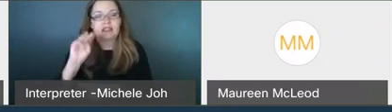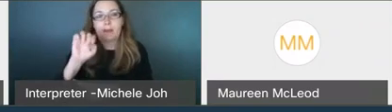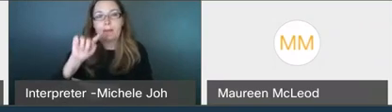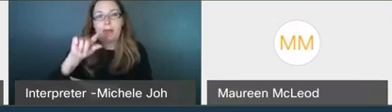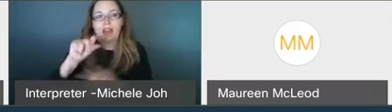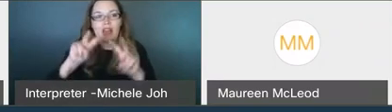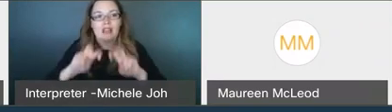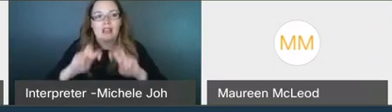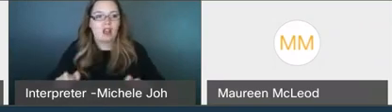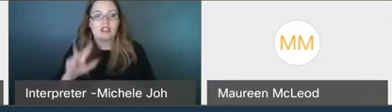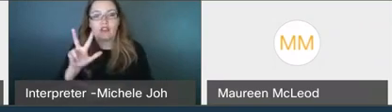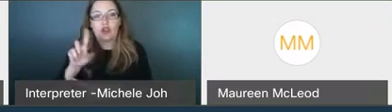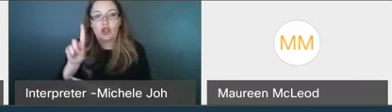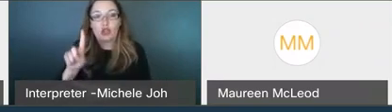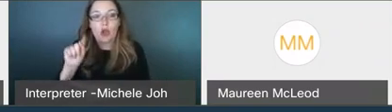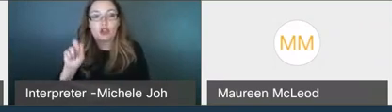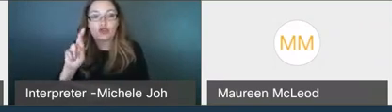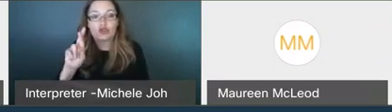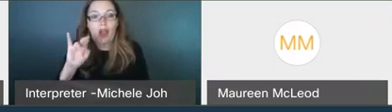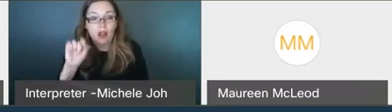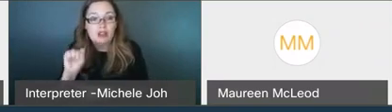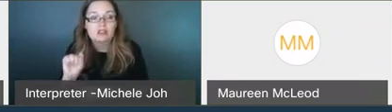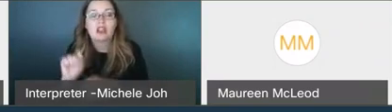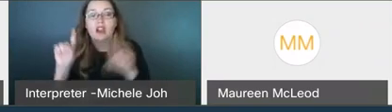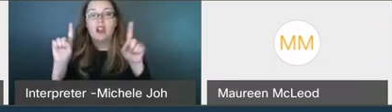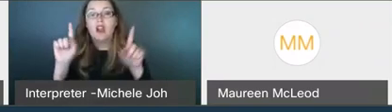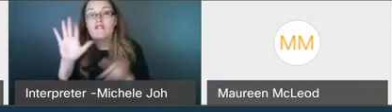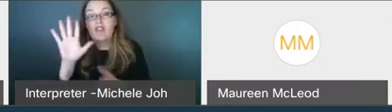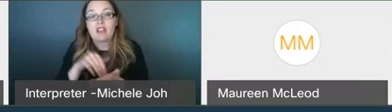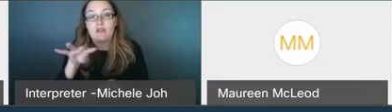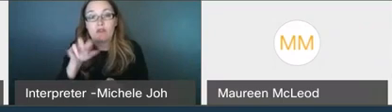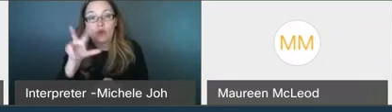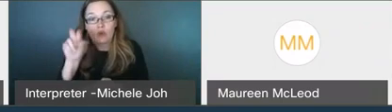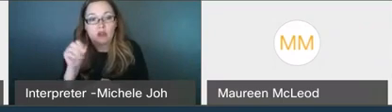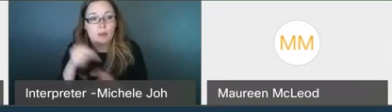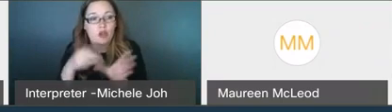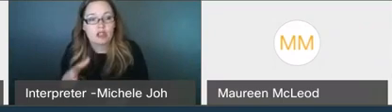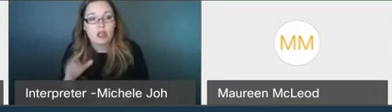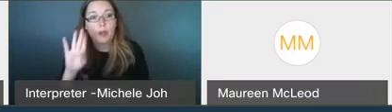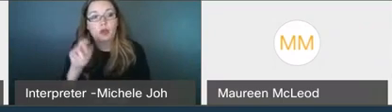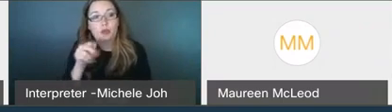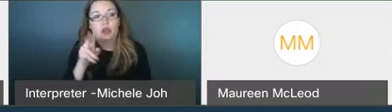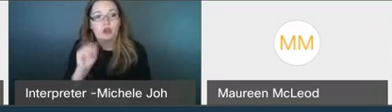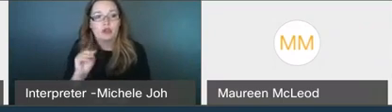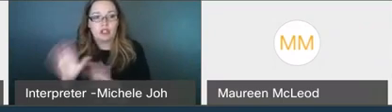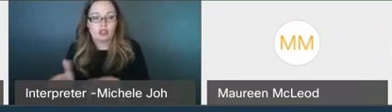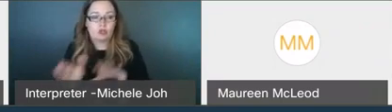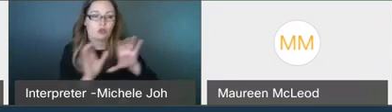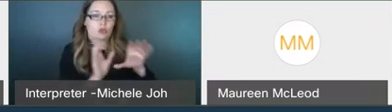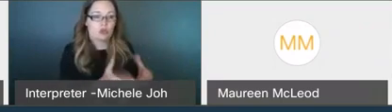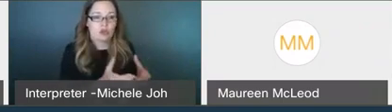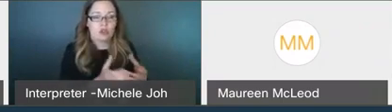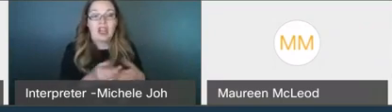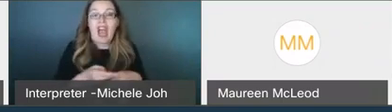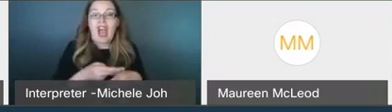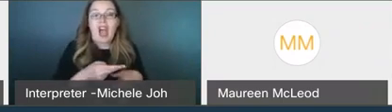5,000 participants. It was clear that buprenorphine was much superior to placebo for retention and treatment. Buprenorphine at higher